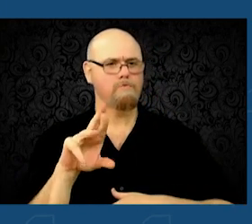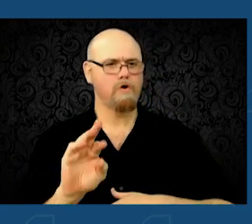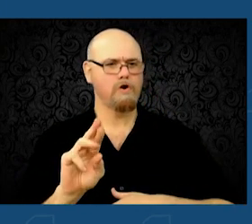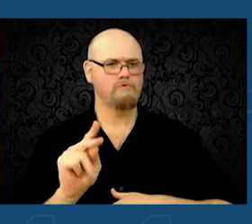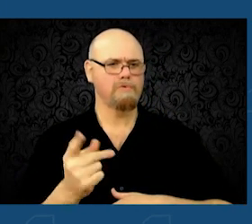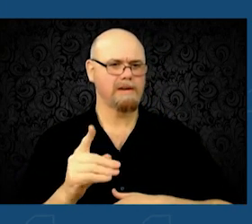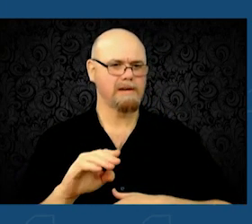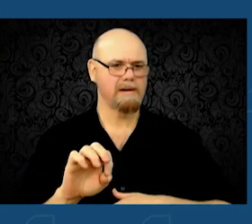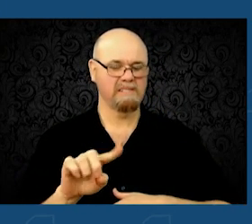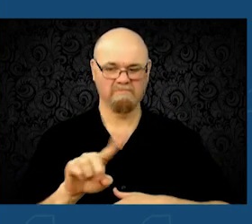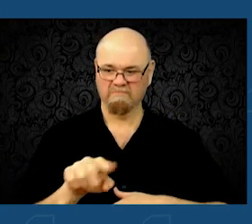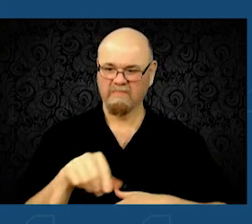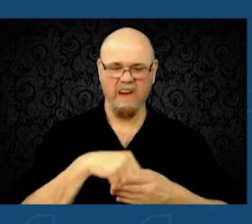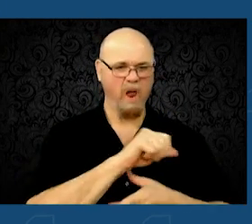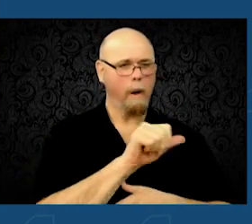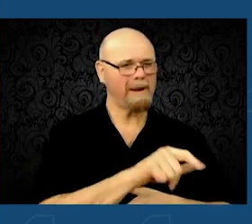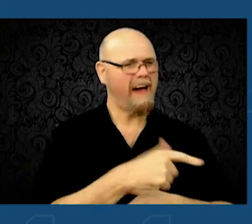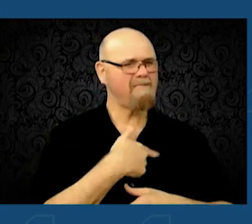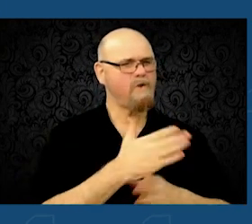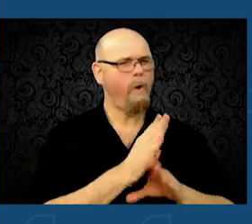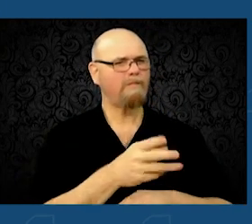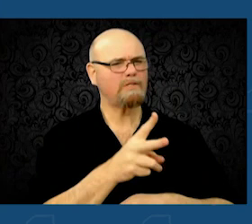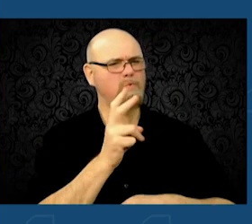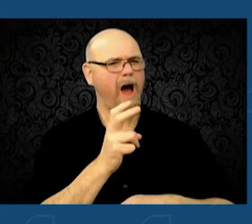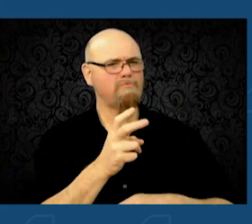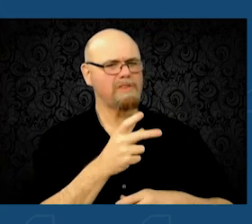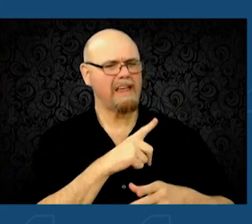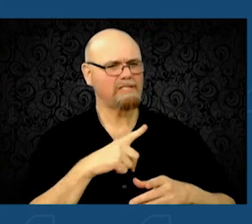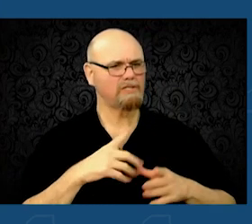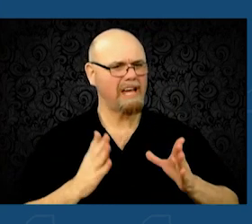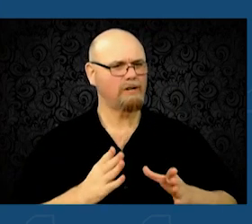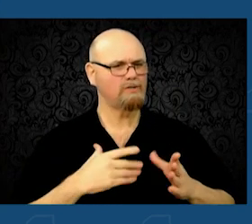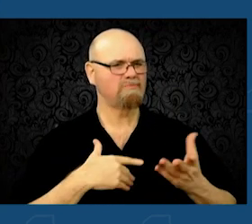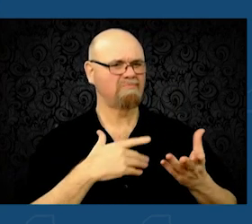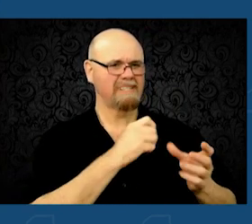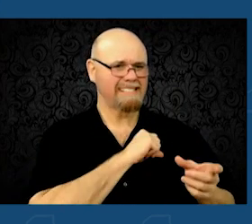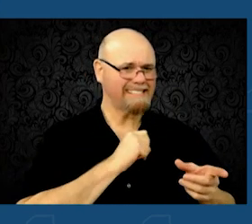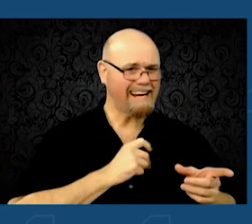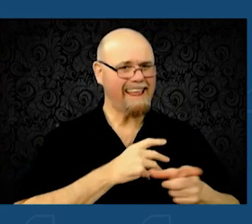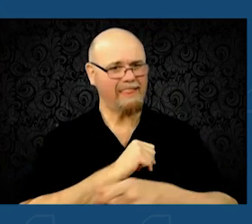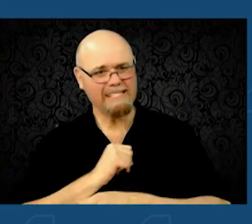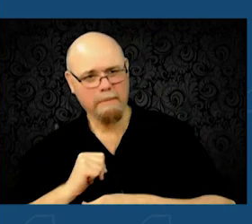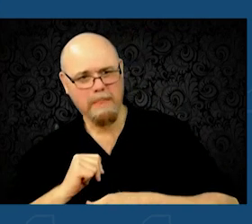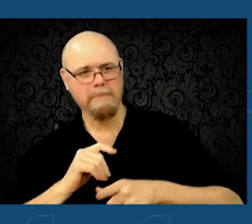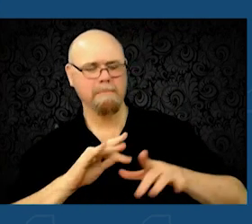Senate. And, it's easy to sort of fall, kind of in the mix of it all,